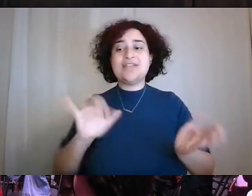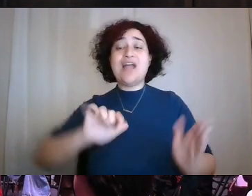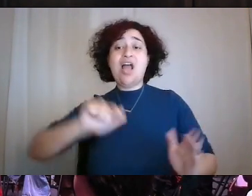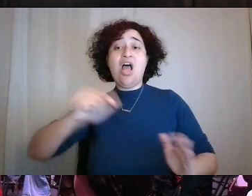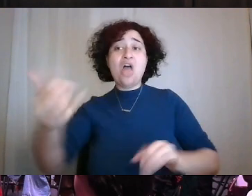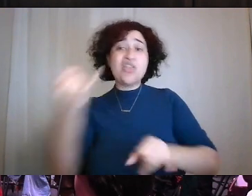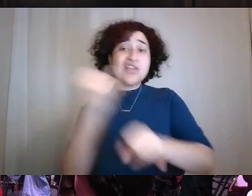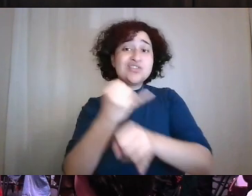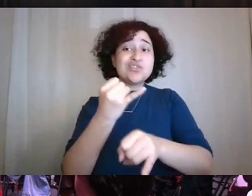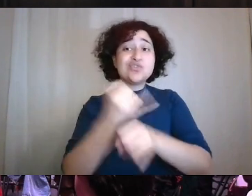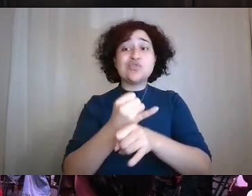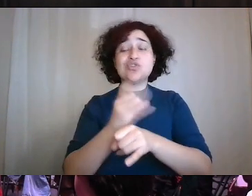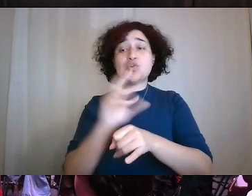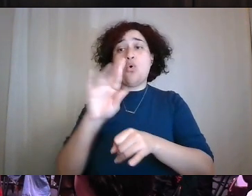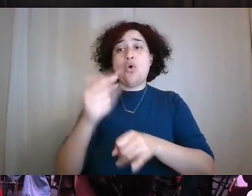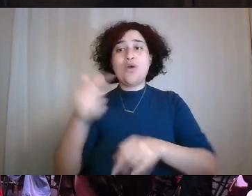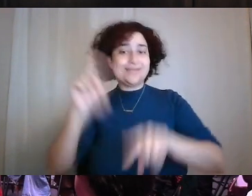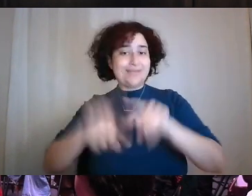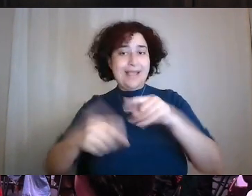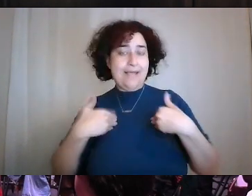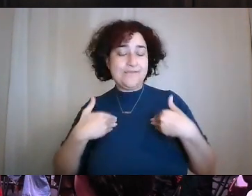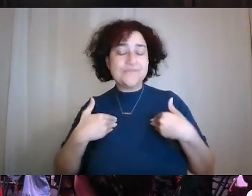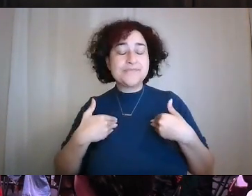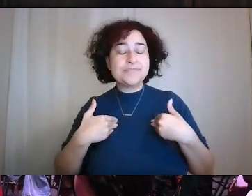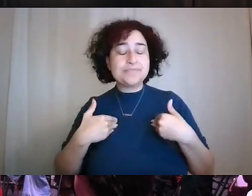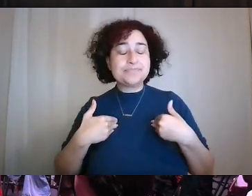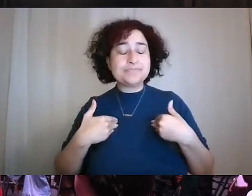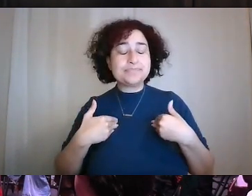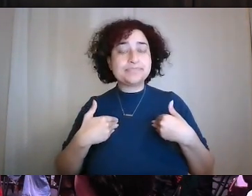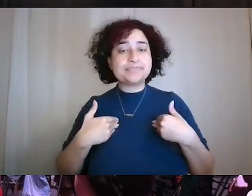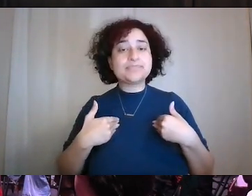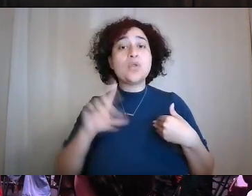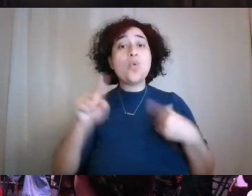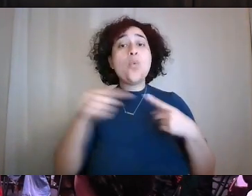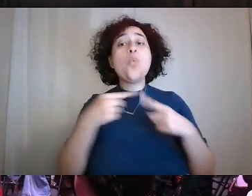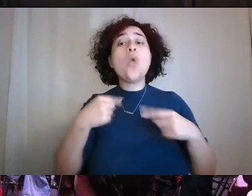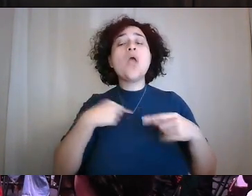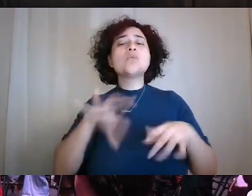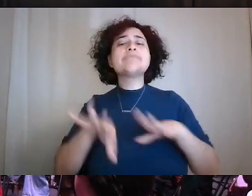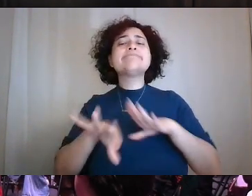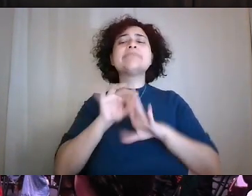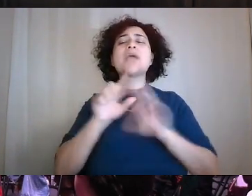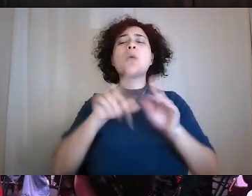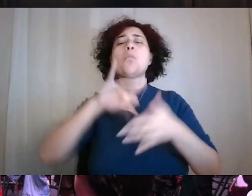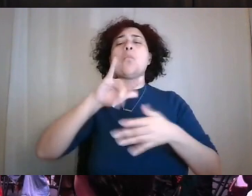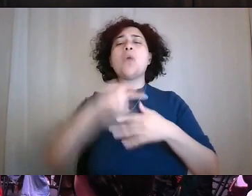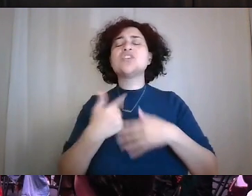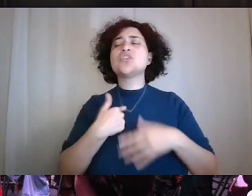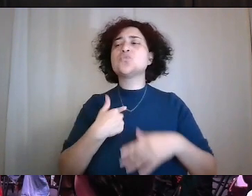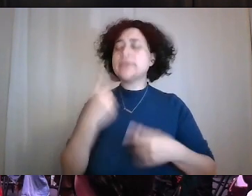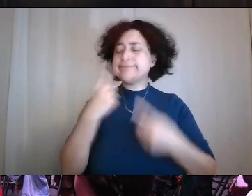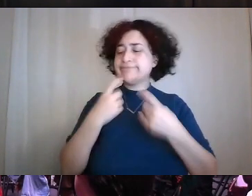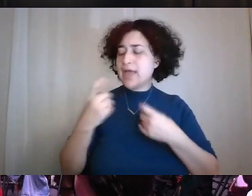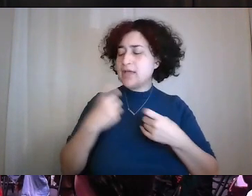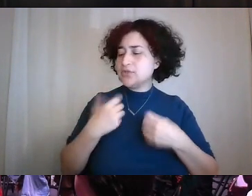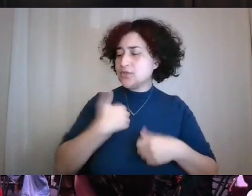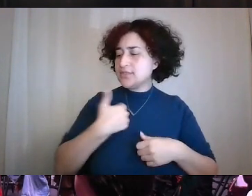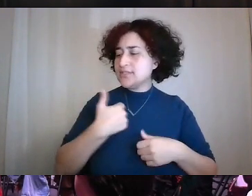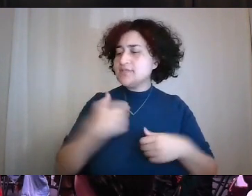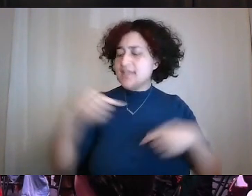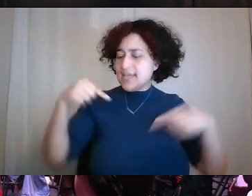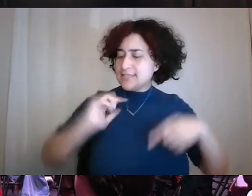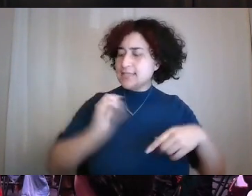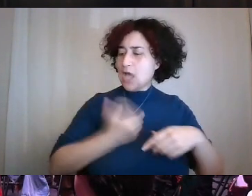the LTC selects a project to work on, we ask ourselves, is this our work to do? Are